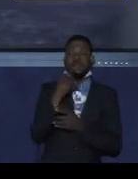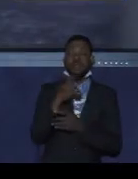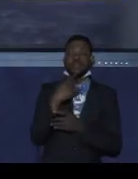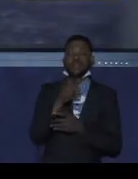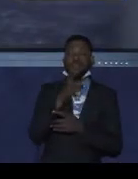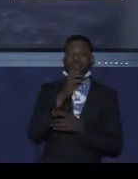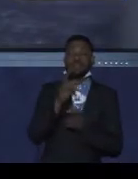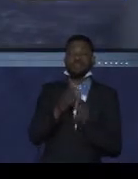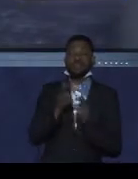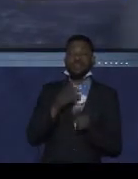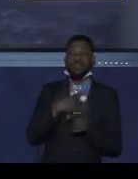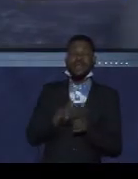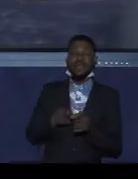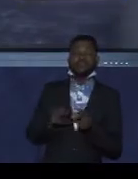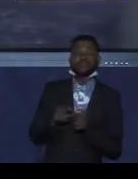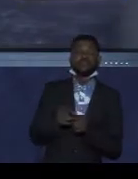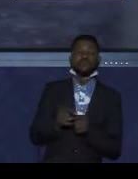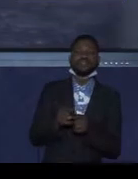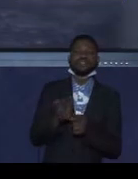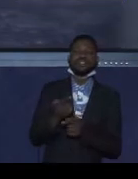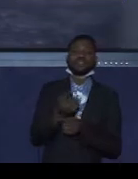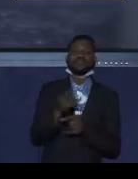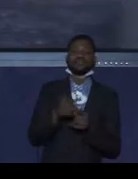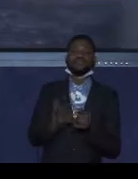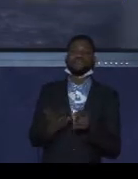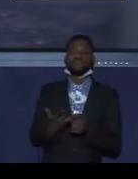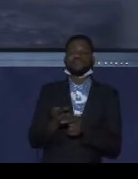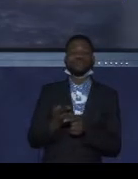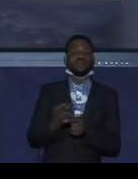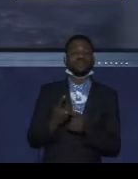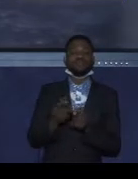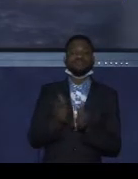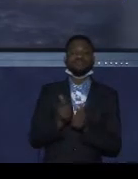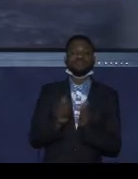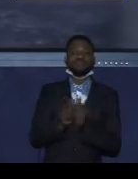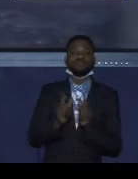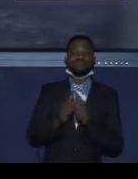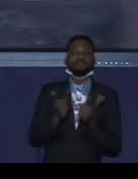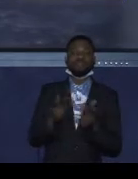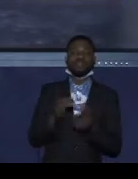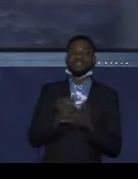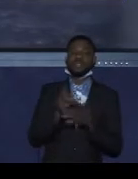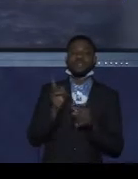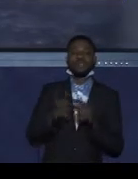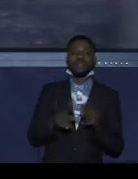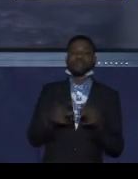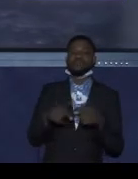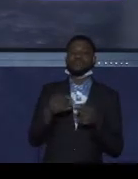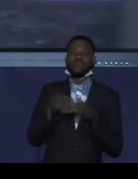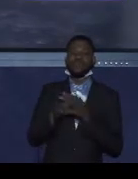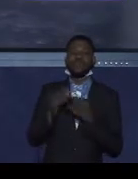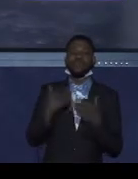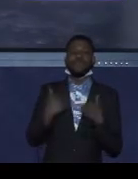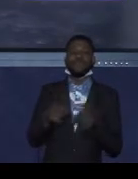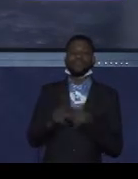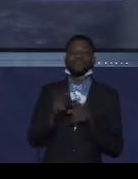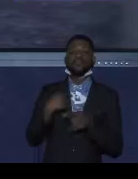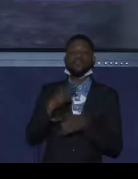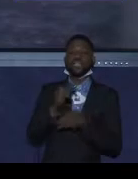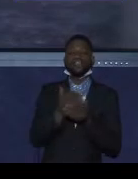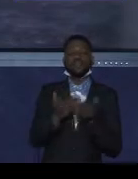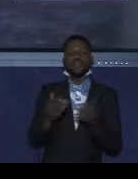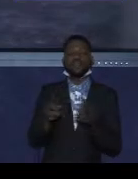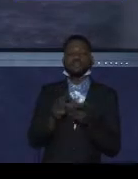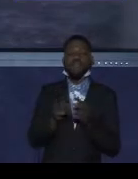that one for the water dispenser and put a needle to inject you. Wow. How will that go into your body? So we need something